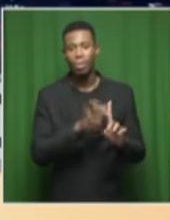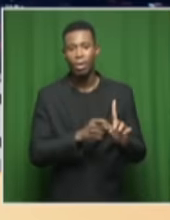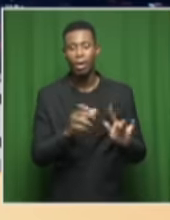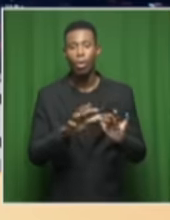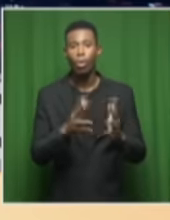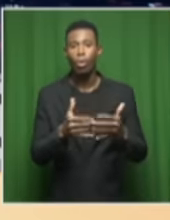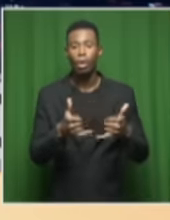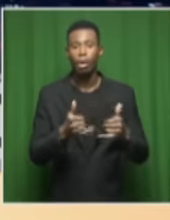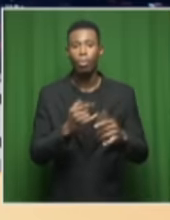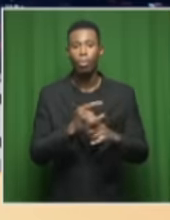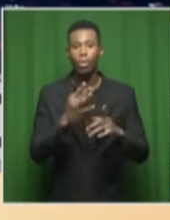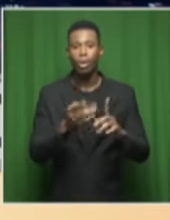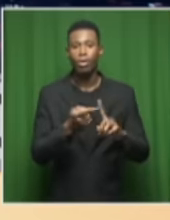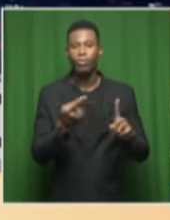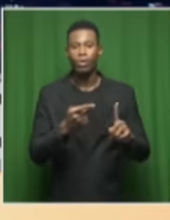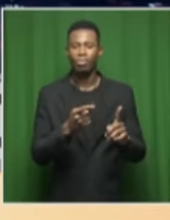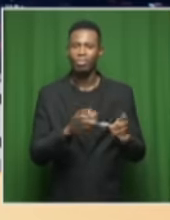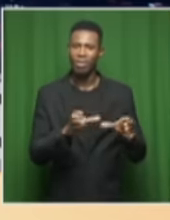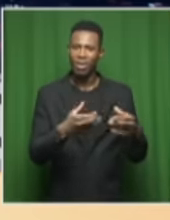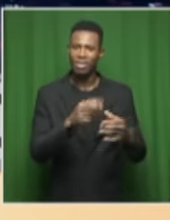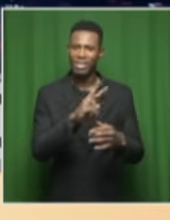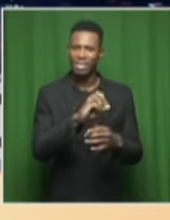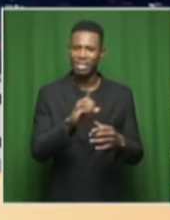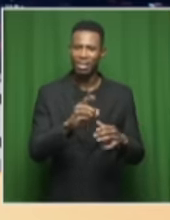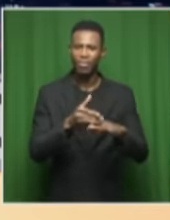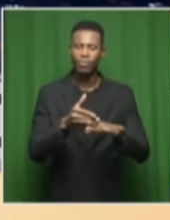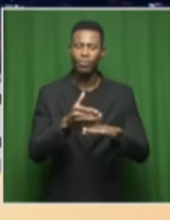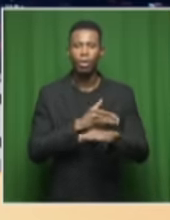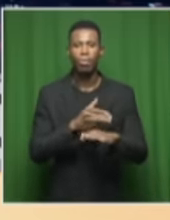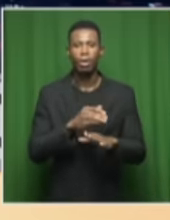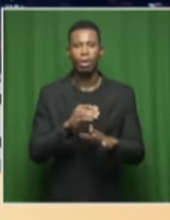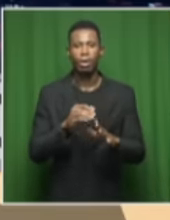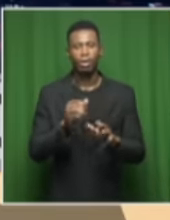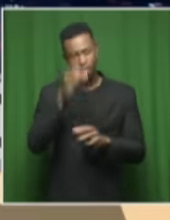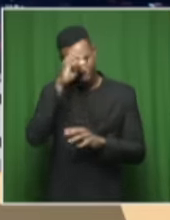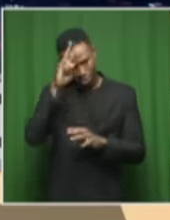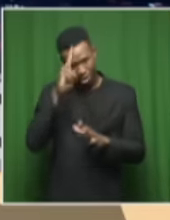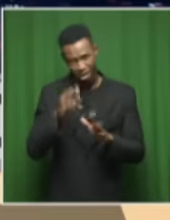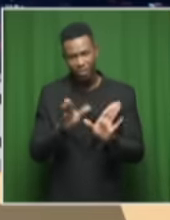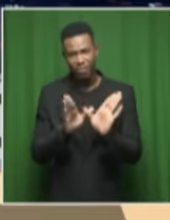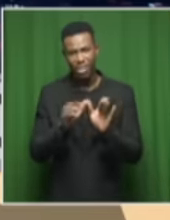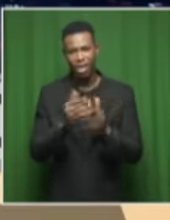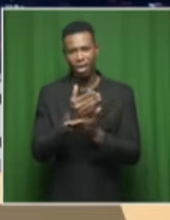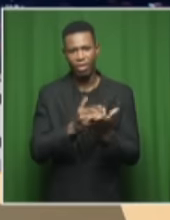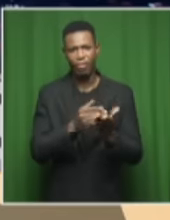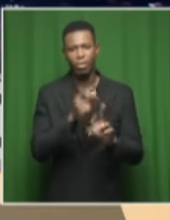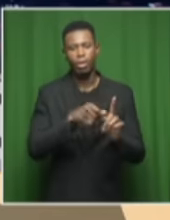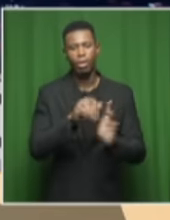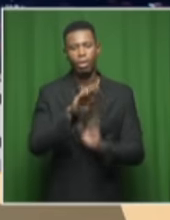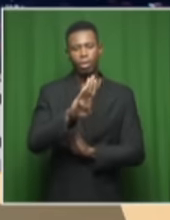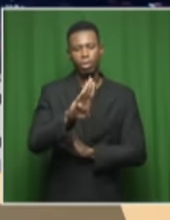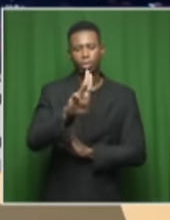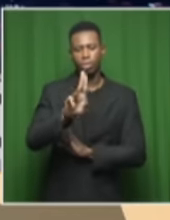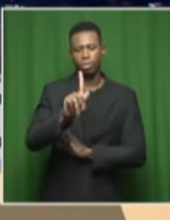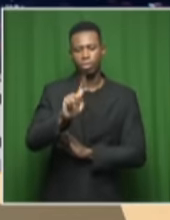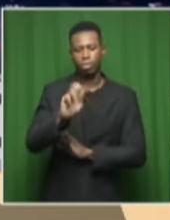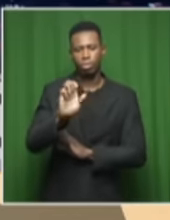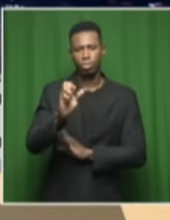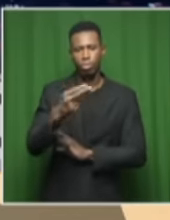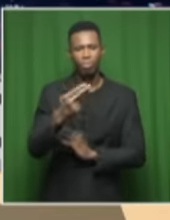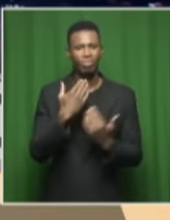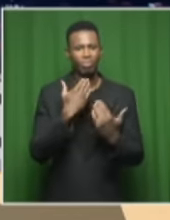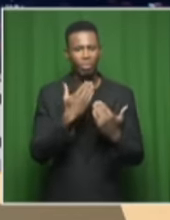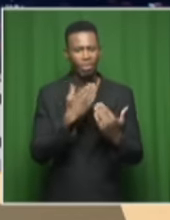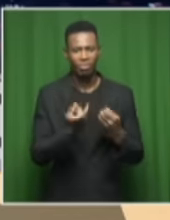of 2007, former Springbok flyhalf Butch James, joining us. Butch, good morning to you. Thank you so much for joining us on Sports on Morning